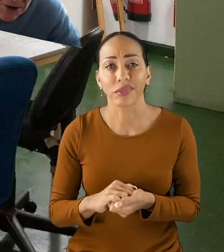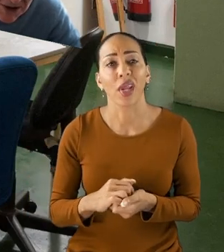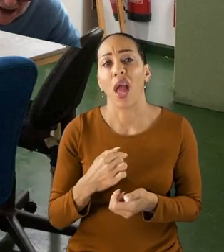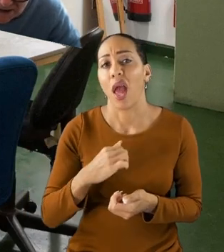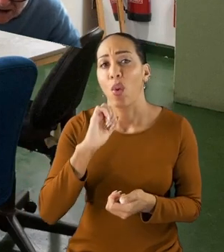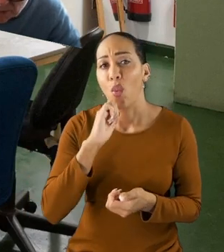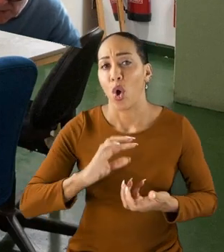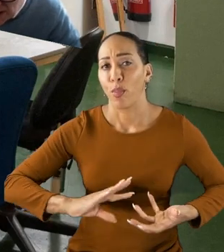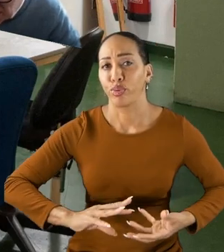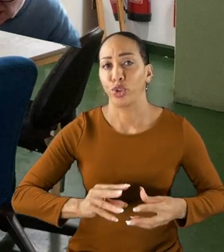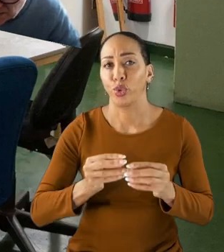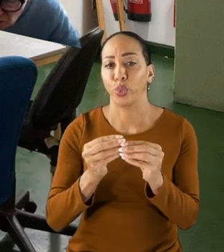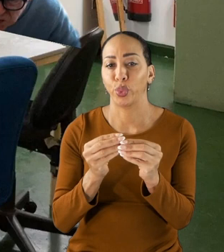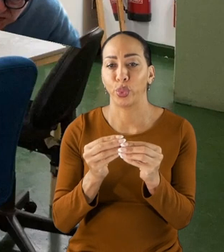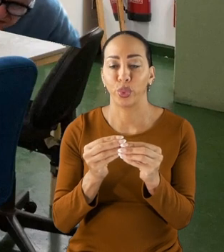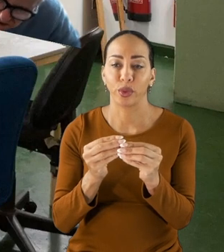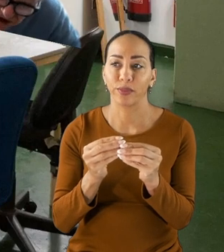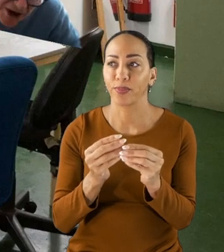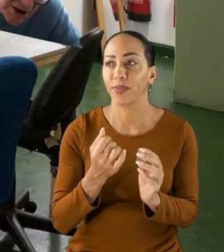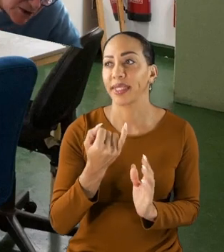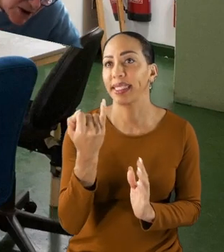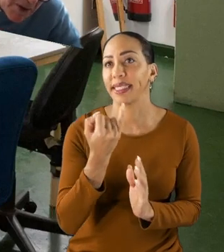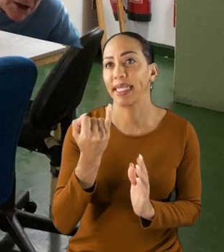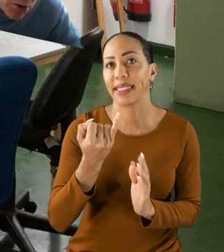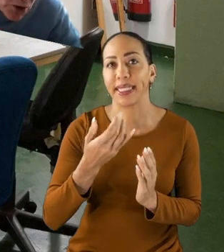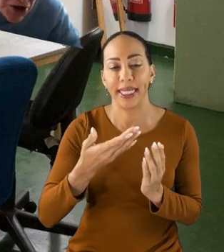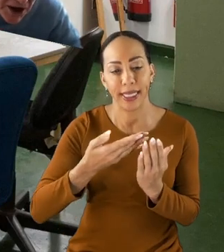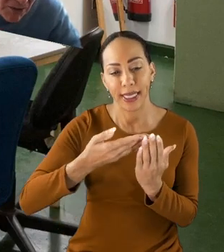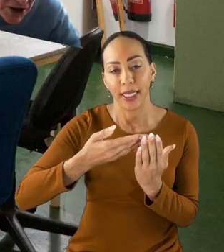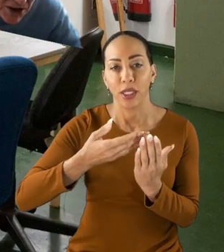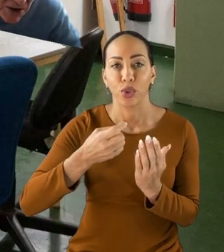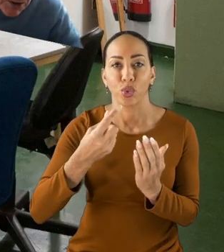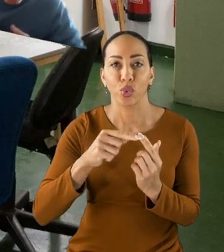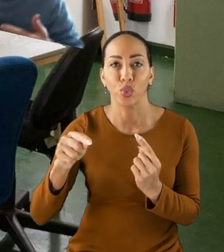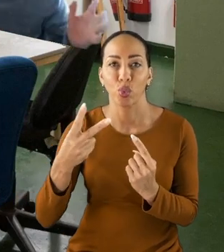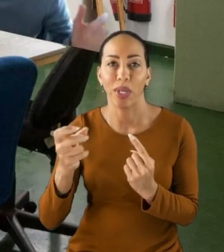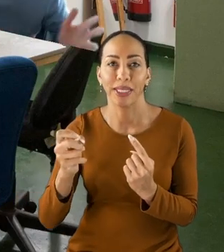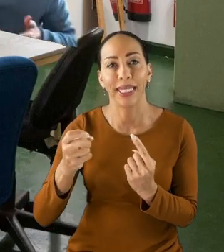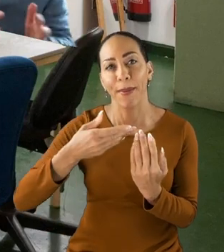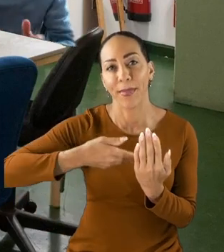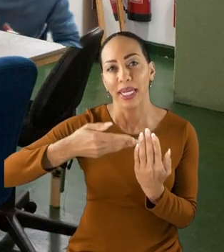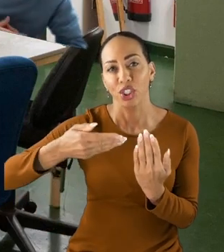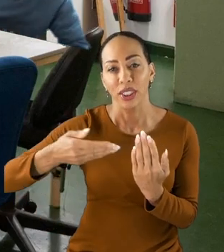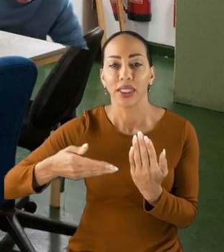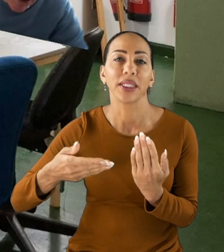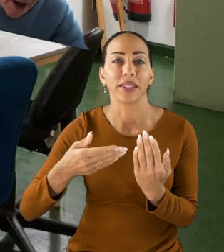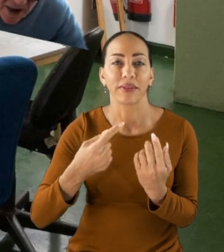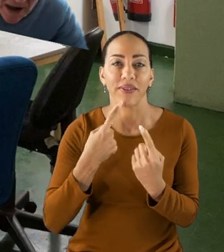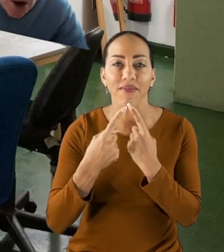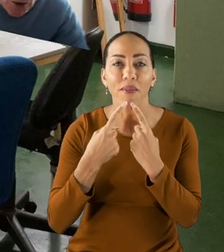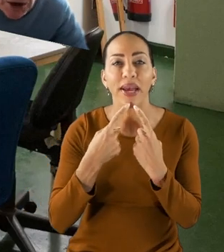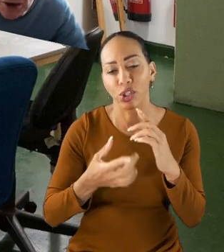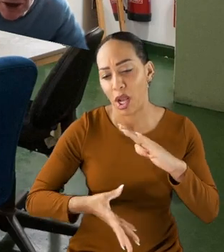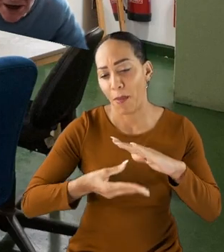is produce a 16 to 20 page broadsheet, which is also in different formats, that's on our